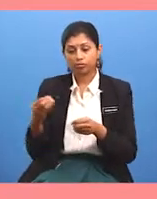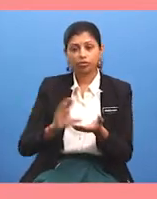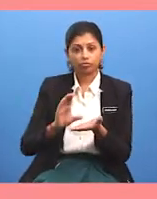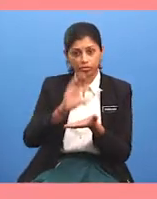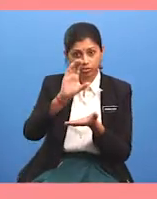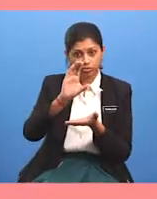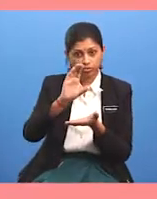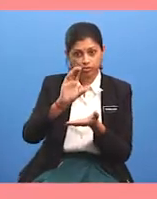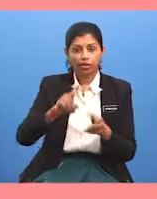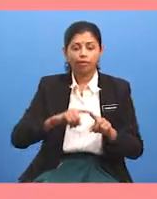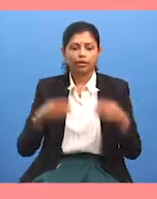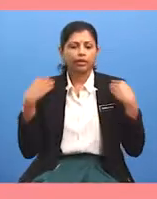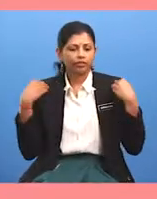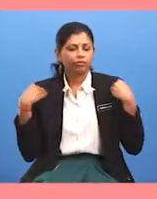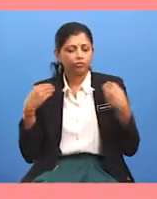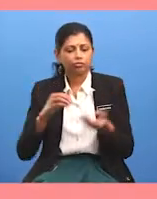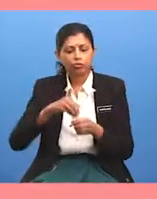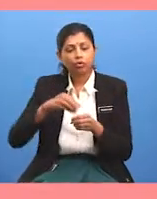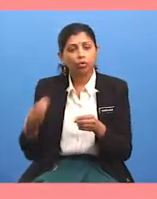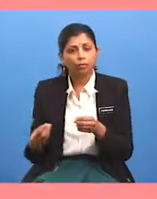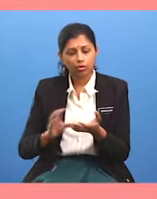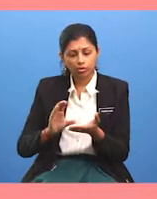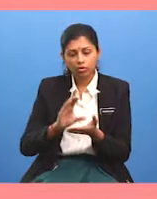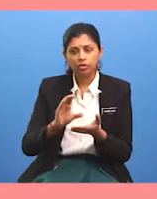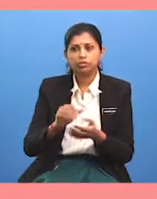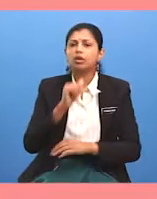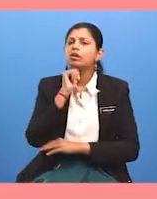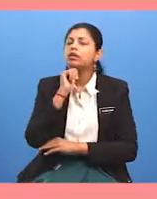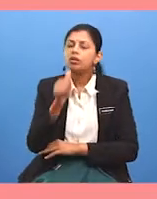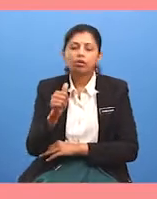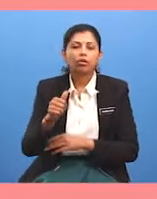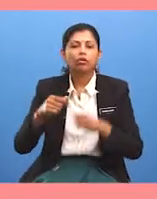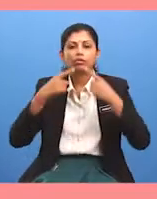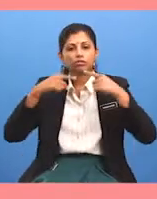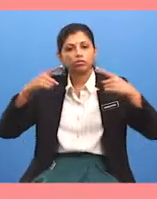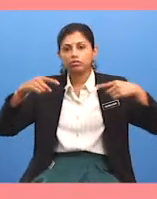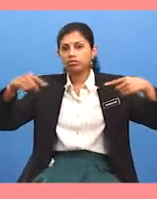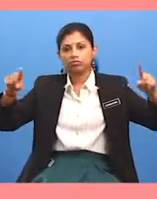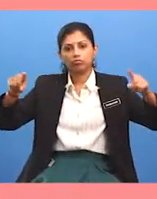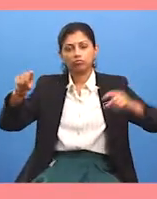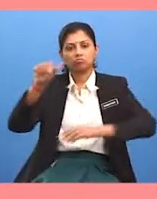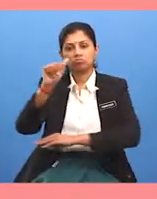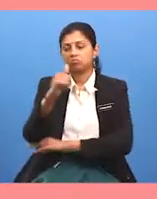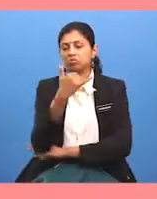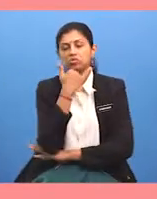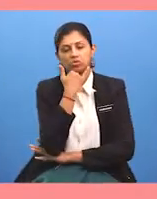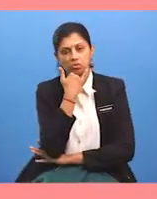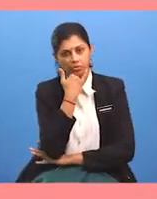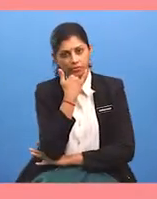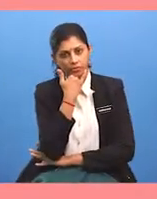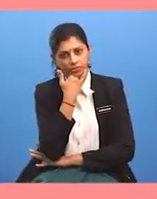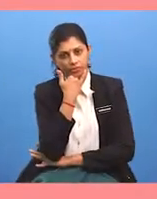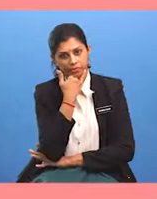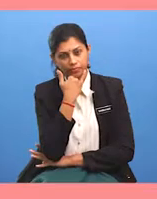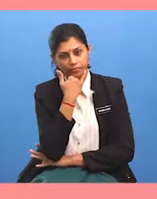dropouts who are not successful. Thus, option A is not accurate. One needs not be